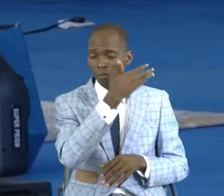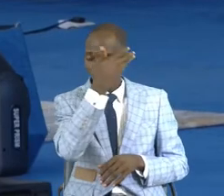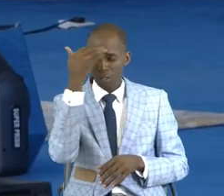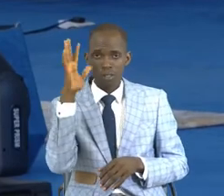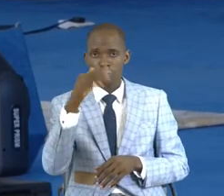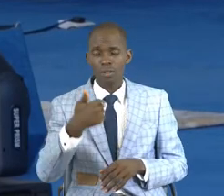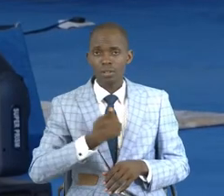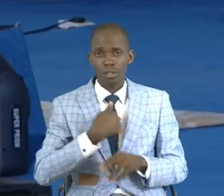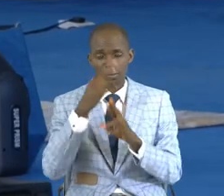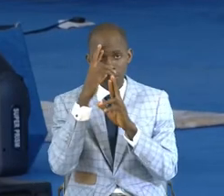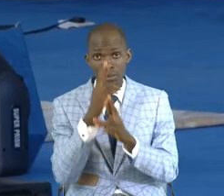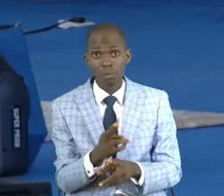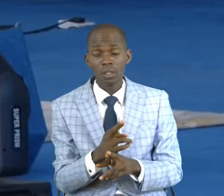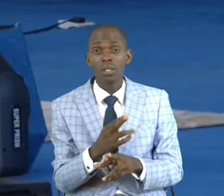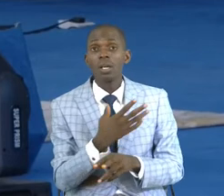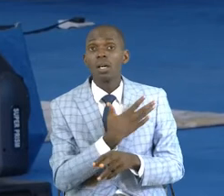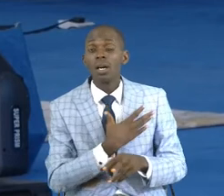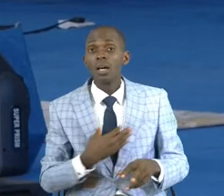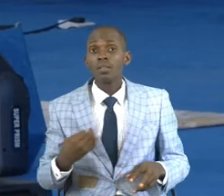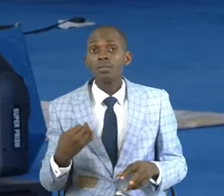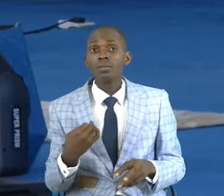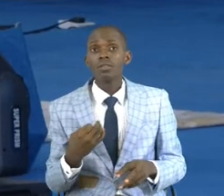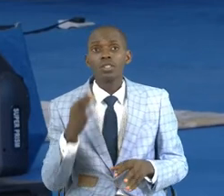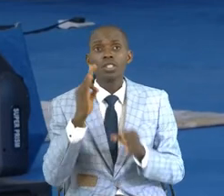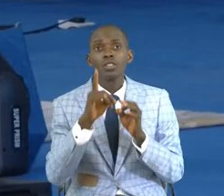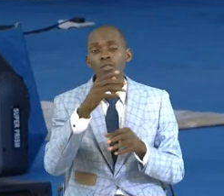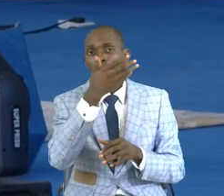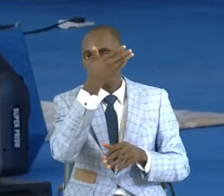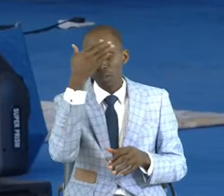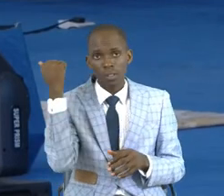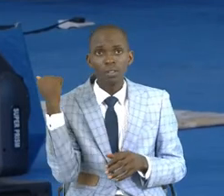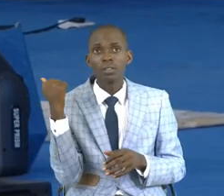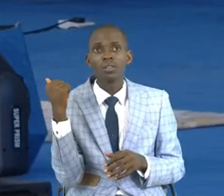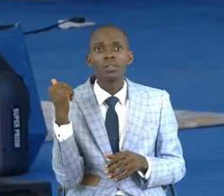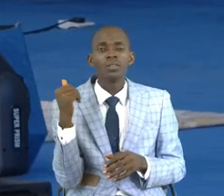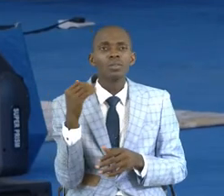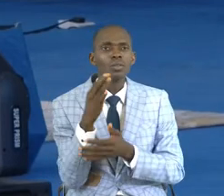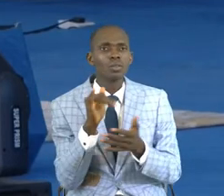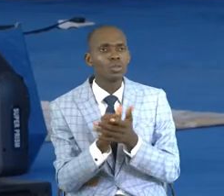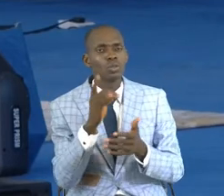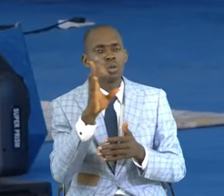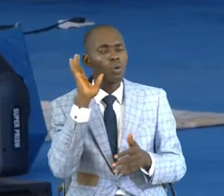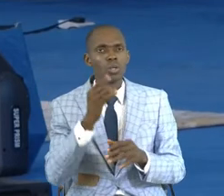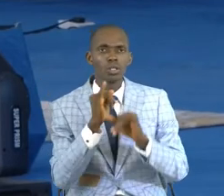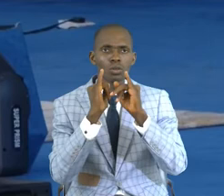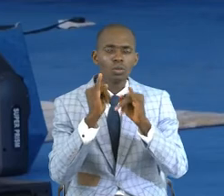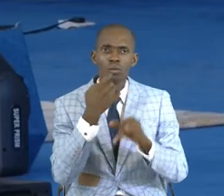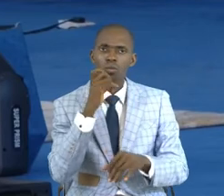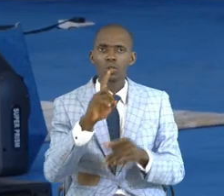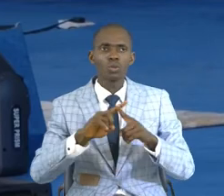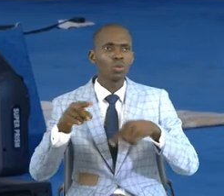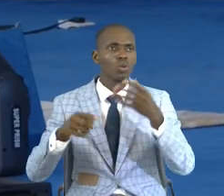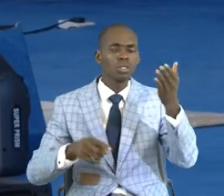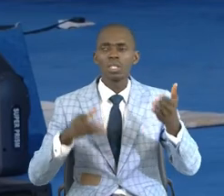forget that you'll soil your hand, if you forget that somebody will say, go there, and you die